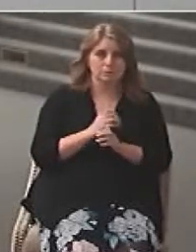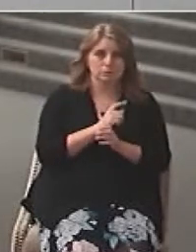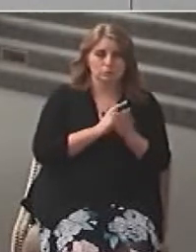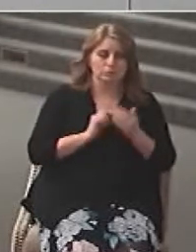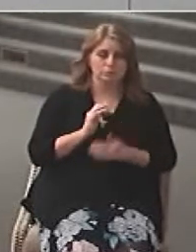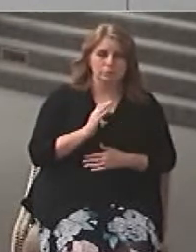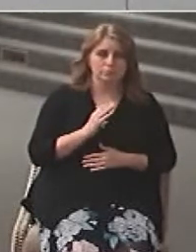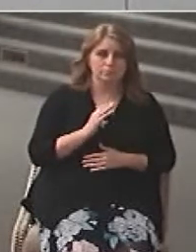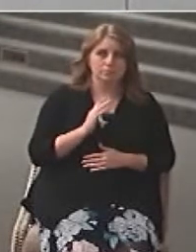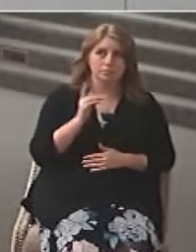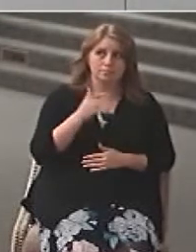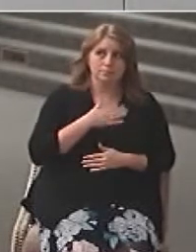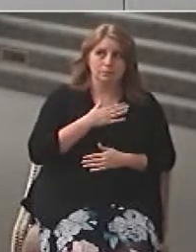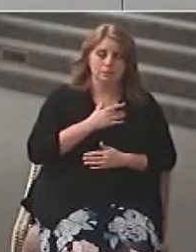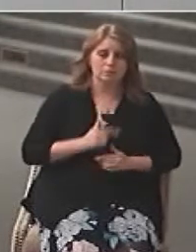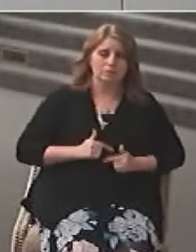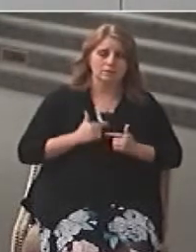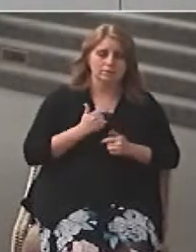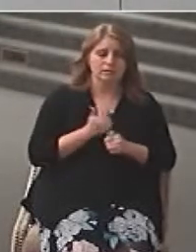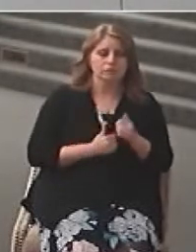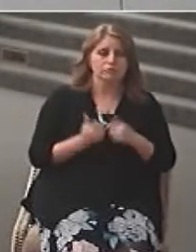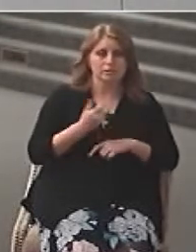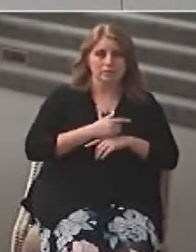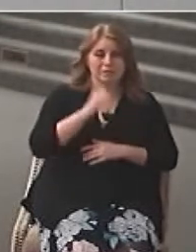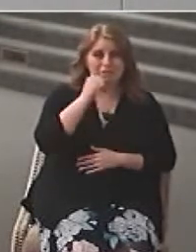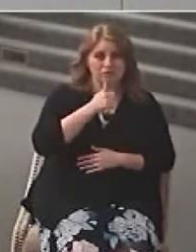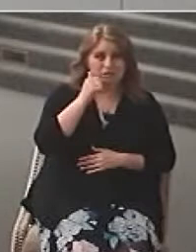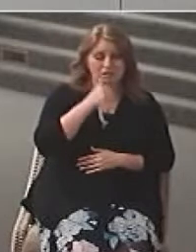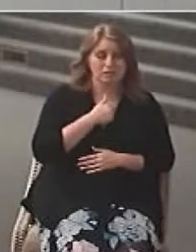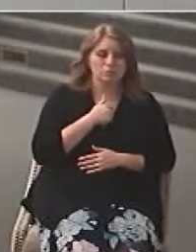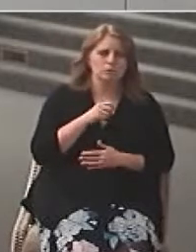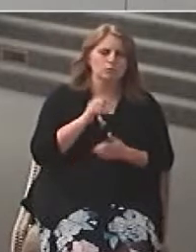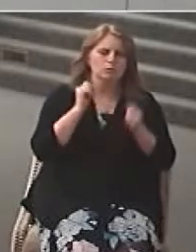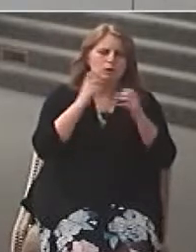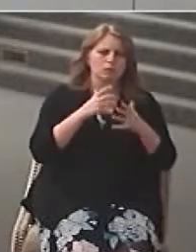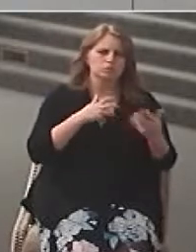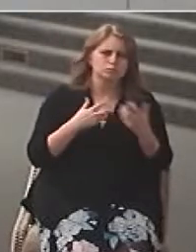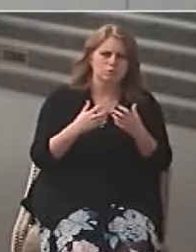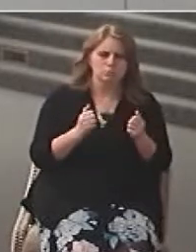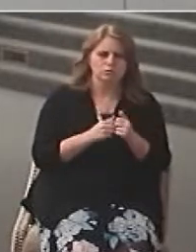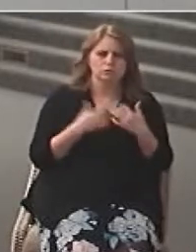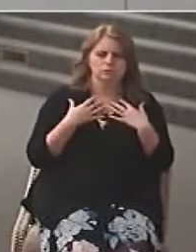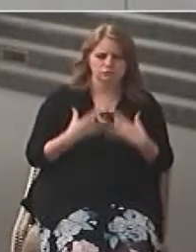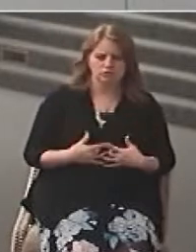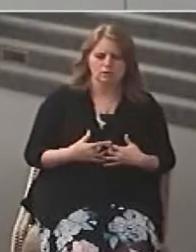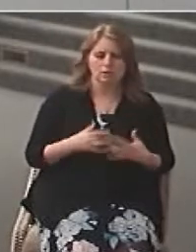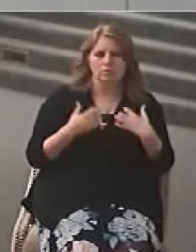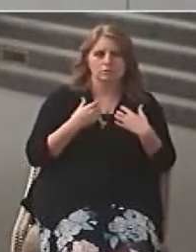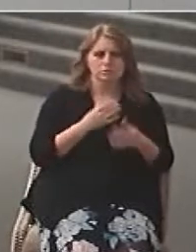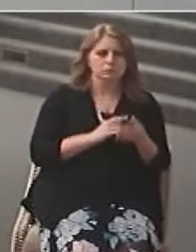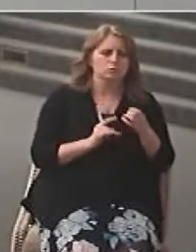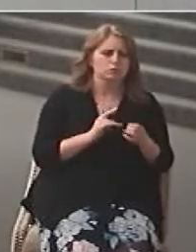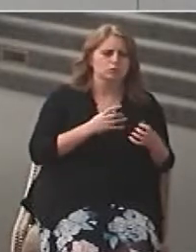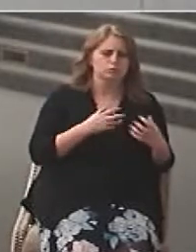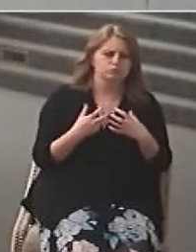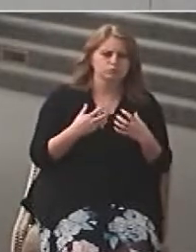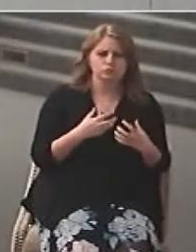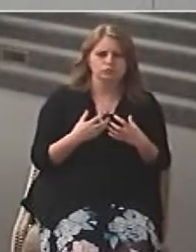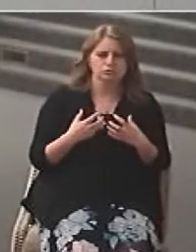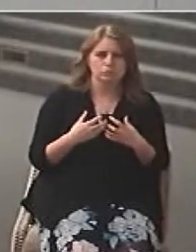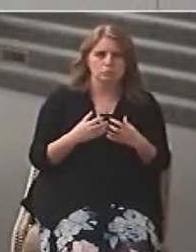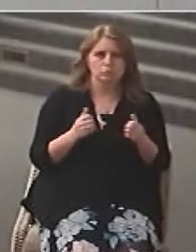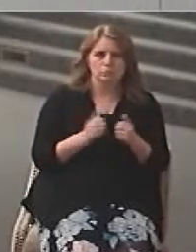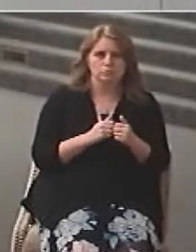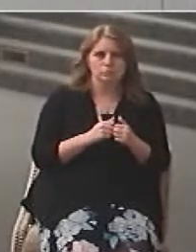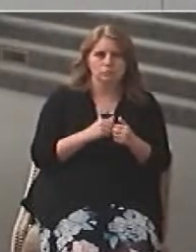day. Every day we have to get up. Every day we have to battle with our flesh, and we have to have that spiritual warfare with our hearts and minds